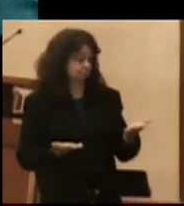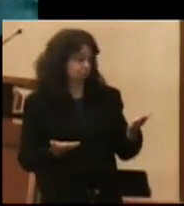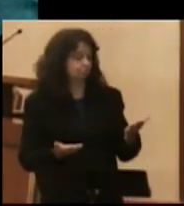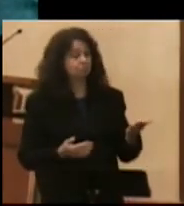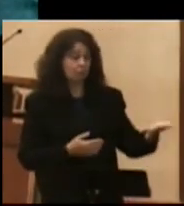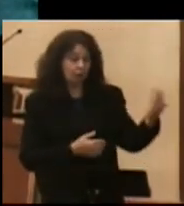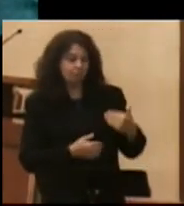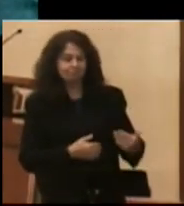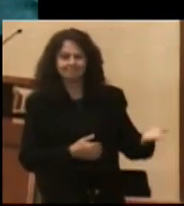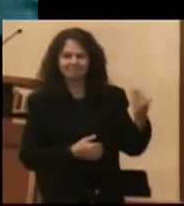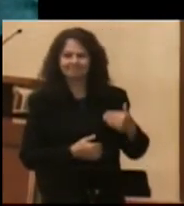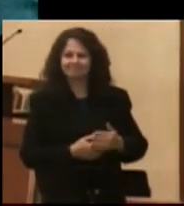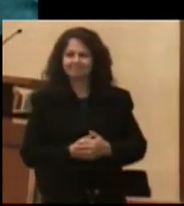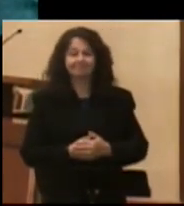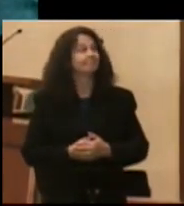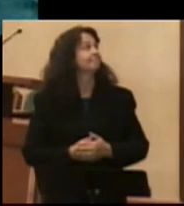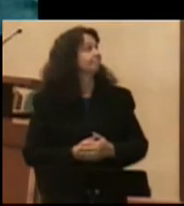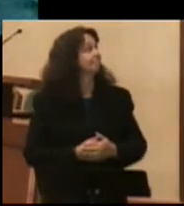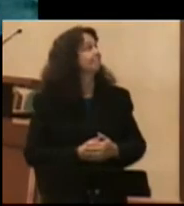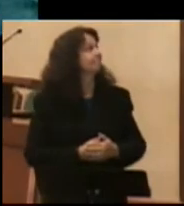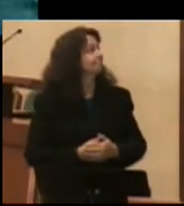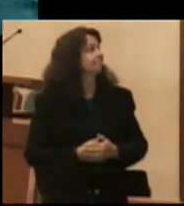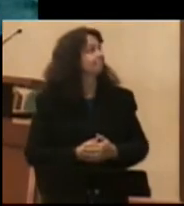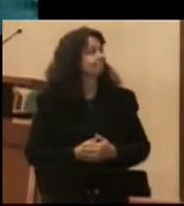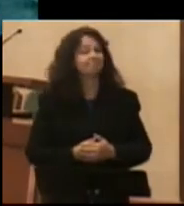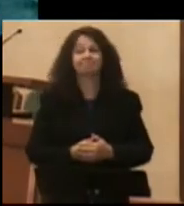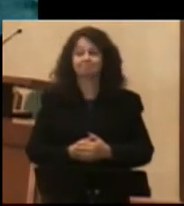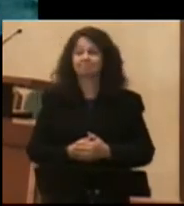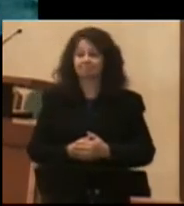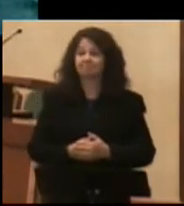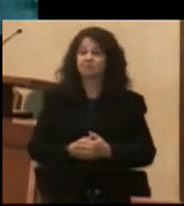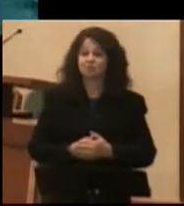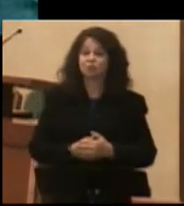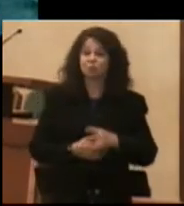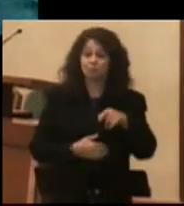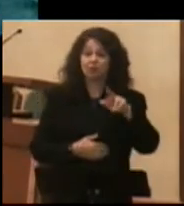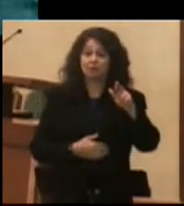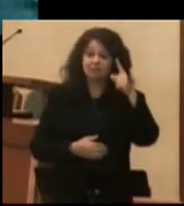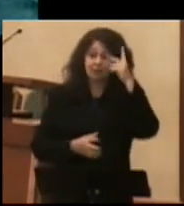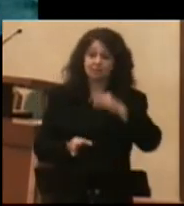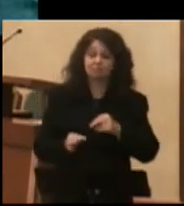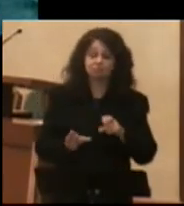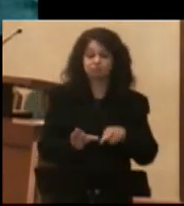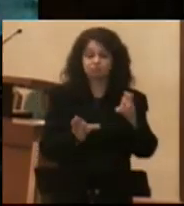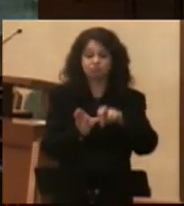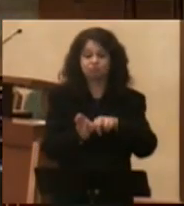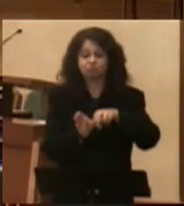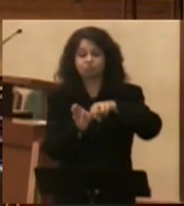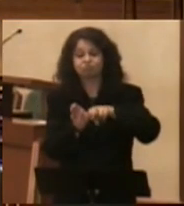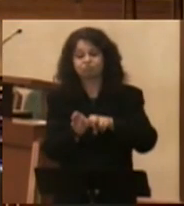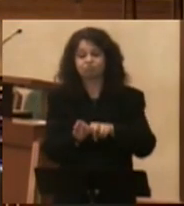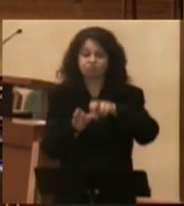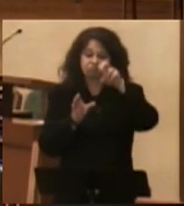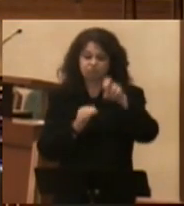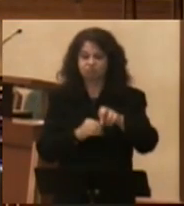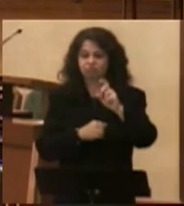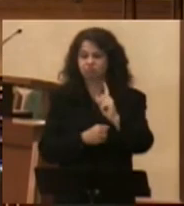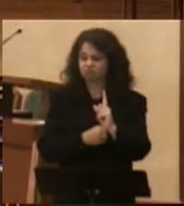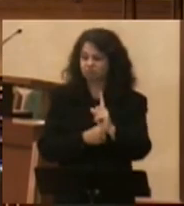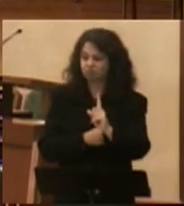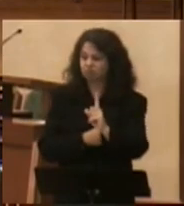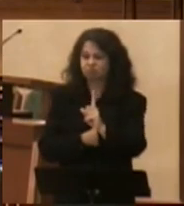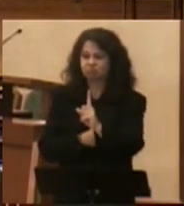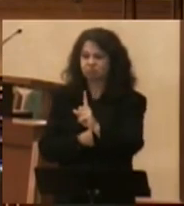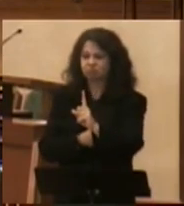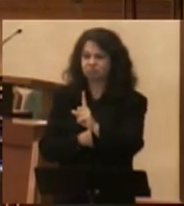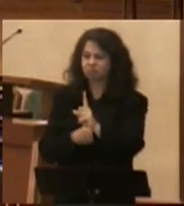Apparently, this works for at least a little bit. It says that Peter gets out and starts walking